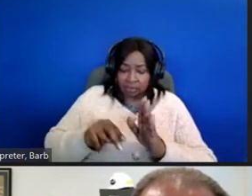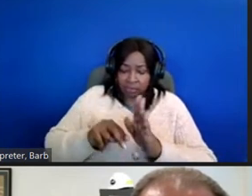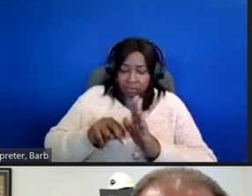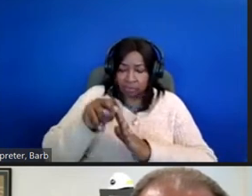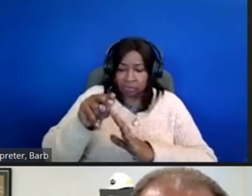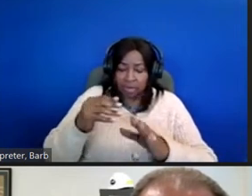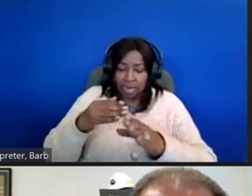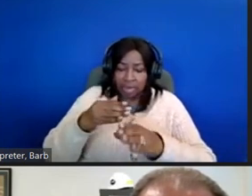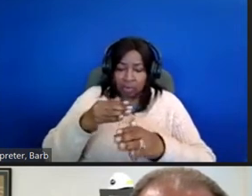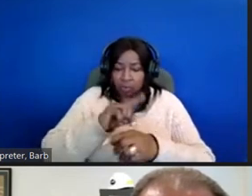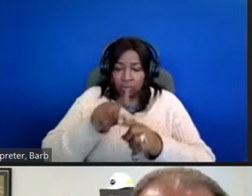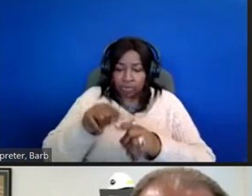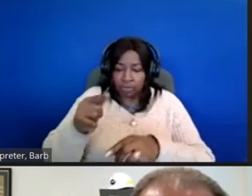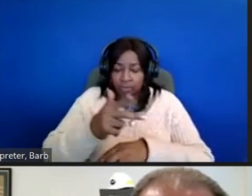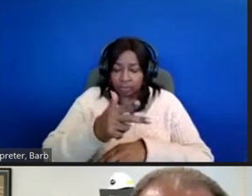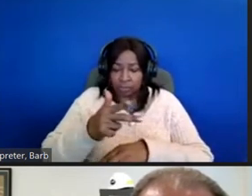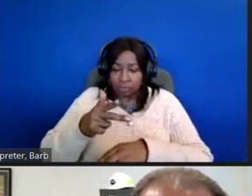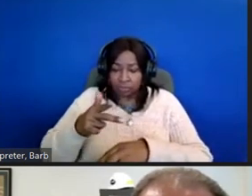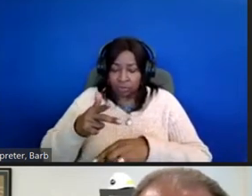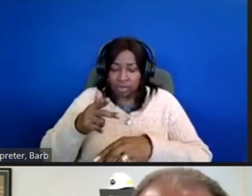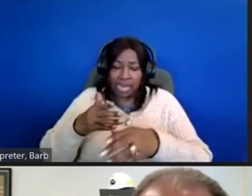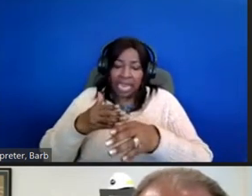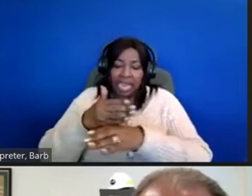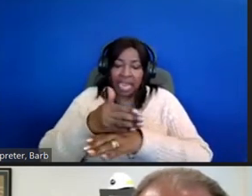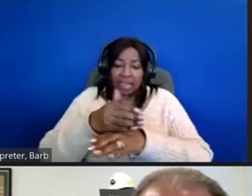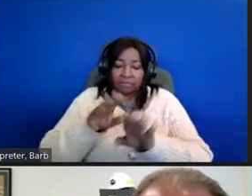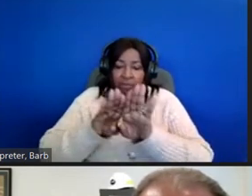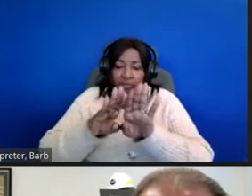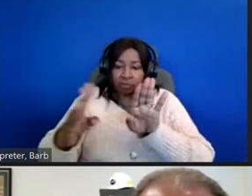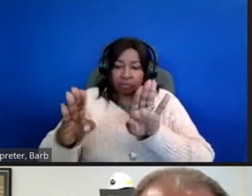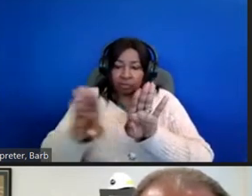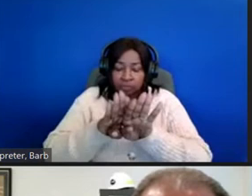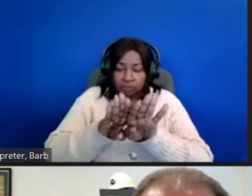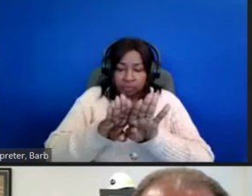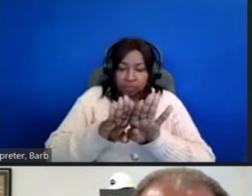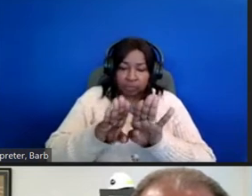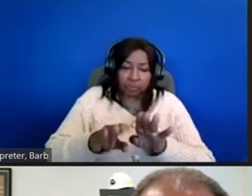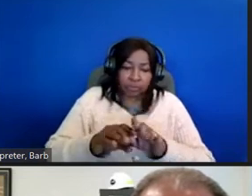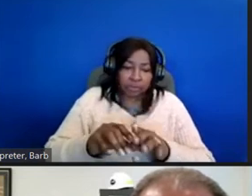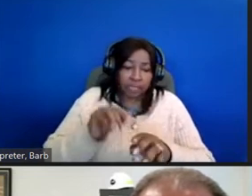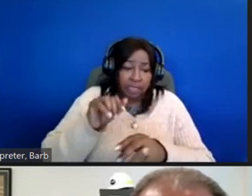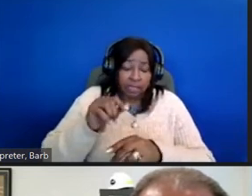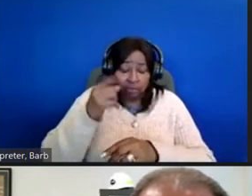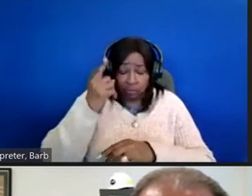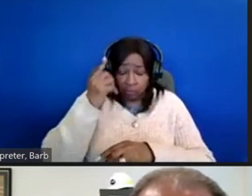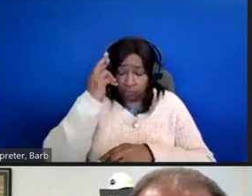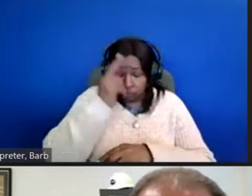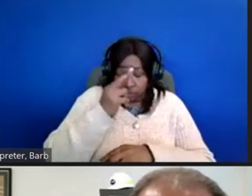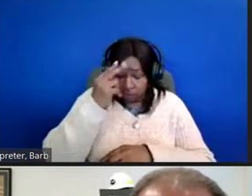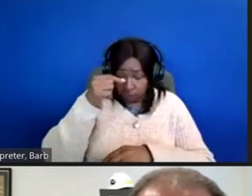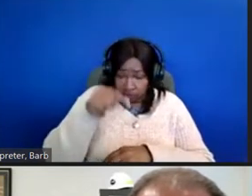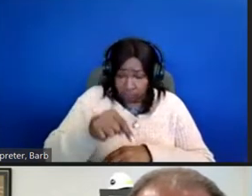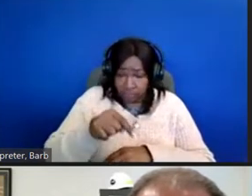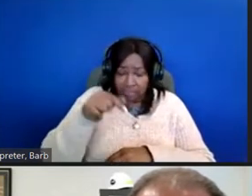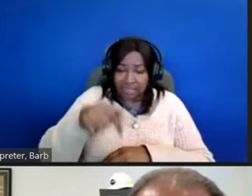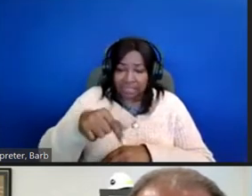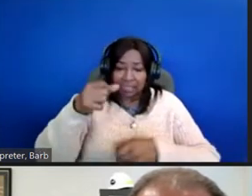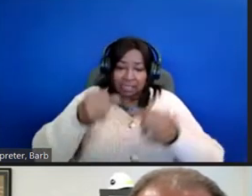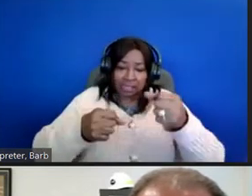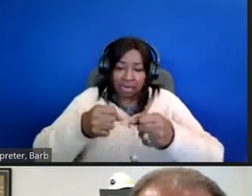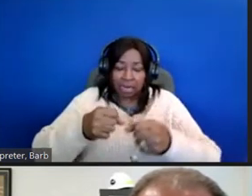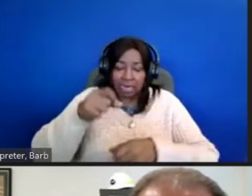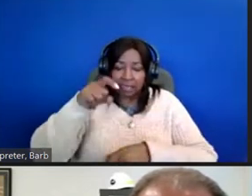The reason for the higher floor level while in operation is that these cars need to